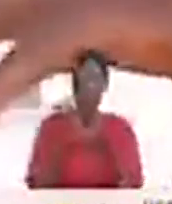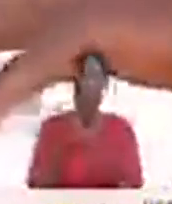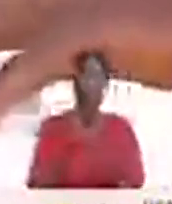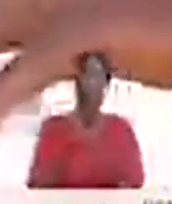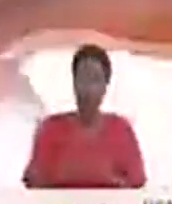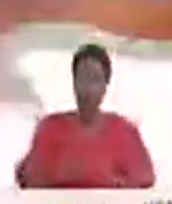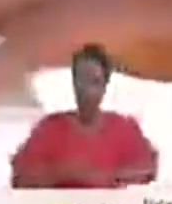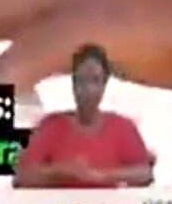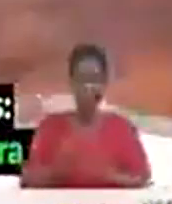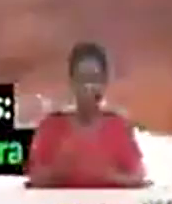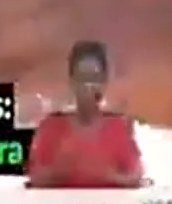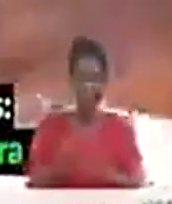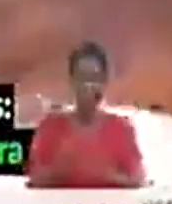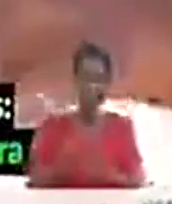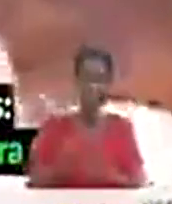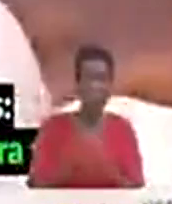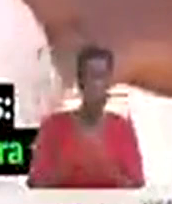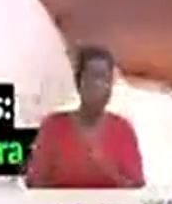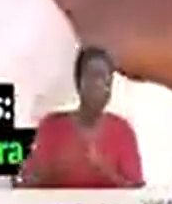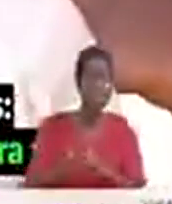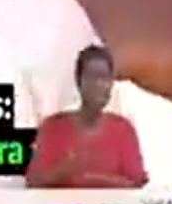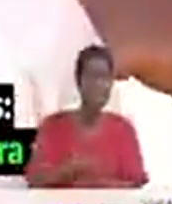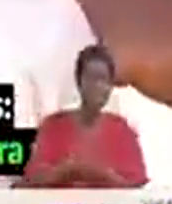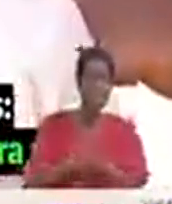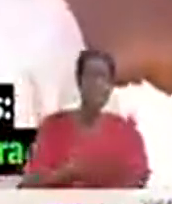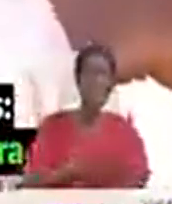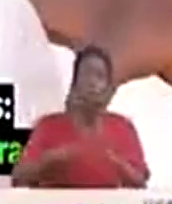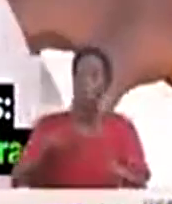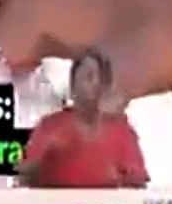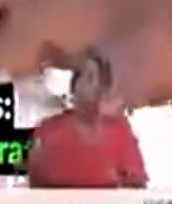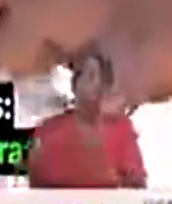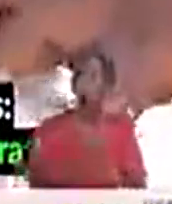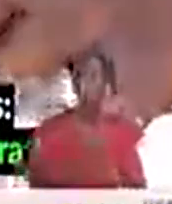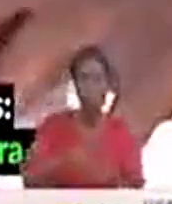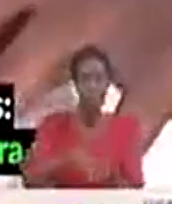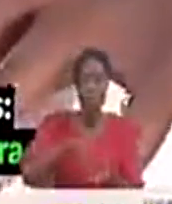to defend that bit, to the day that the whole world